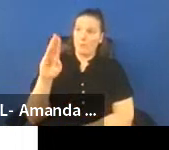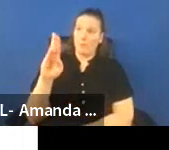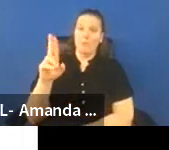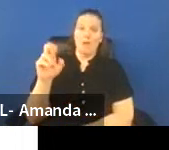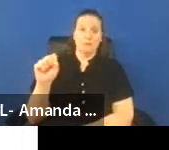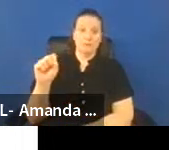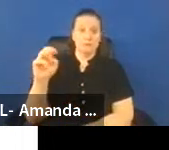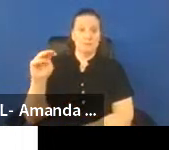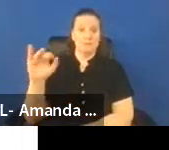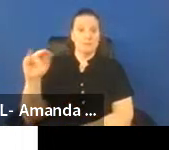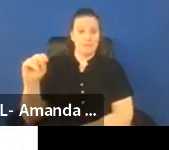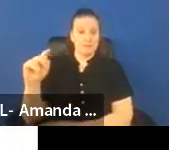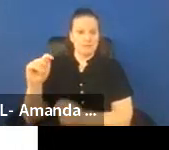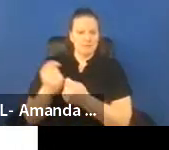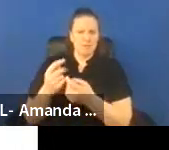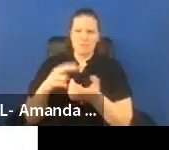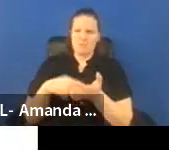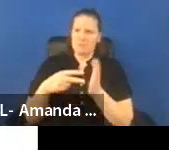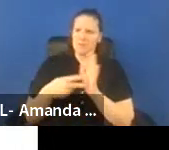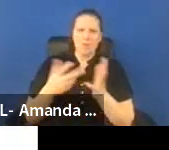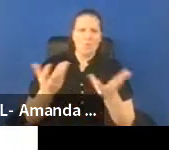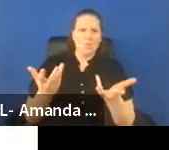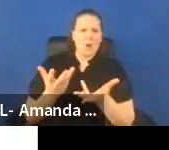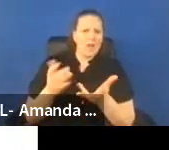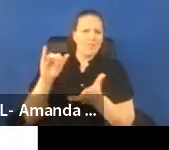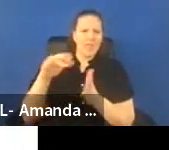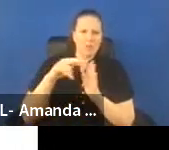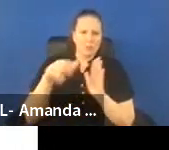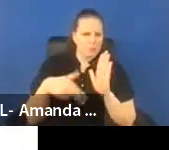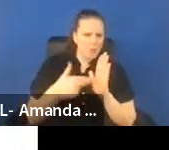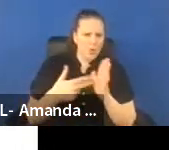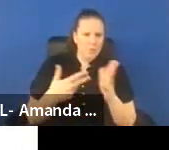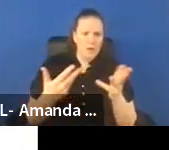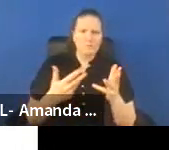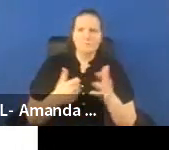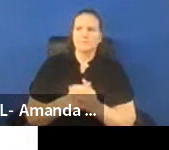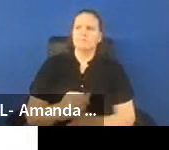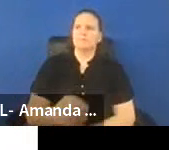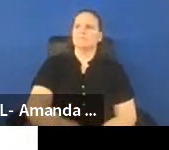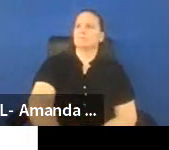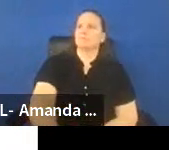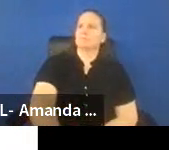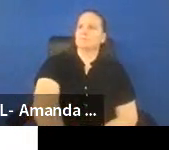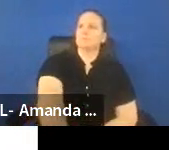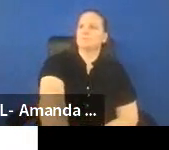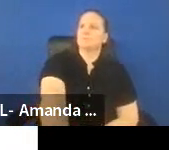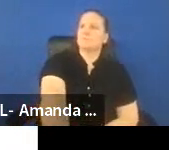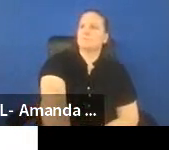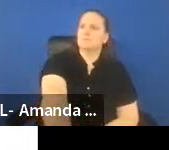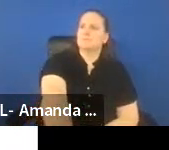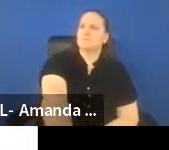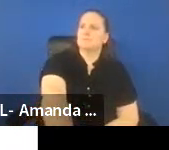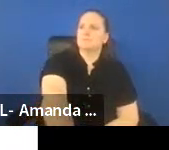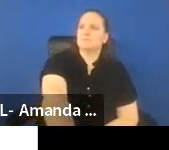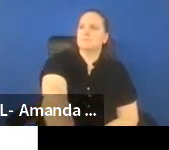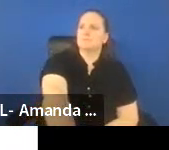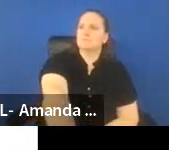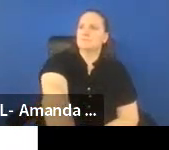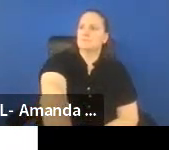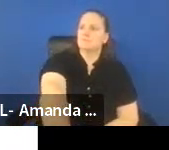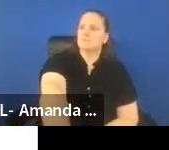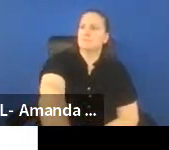introduction into what the ombudsman role is, give examples of our work, because it's one of those roles that's a little